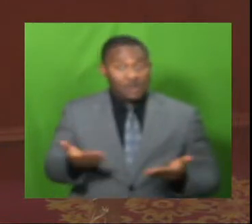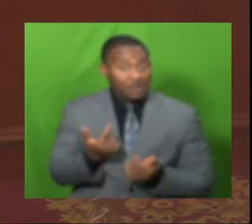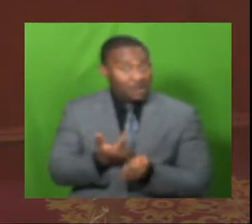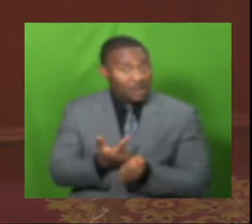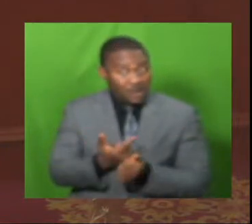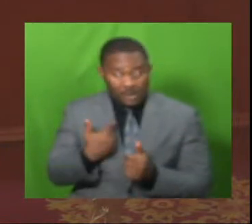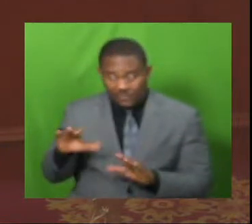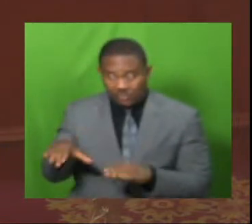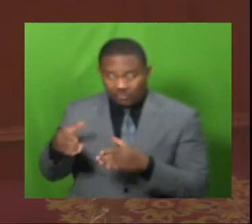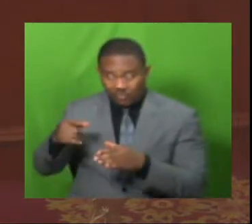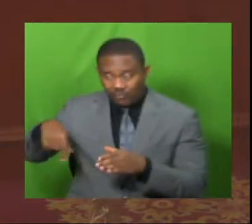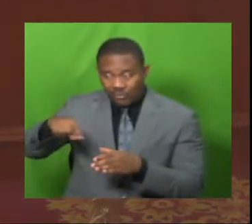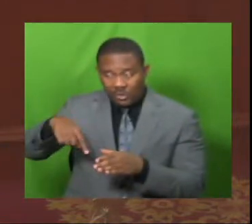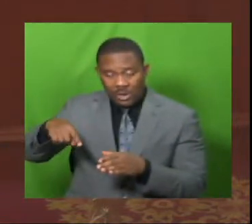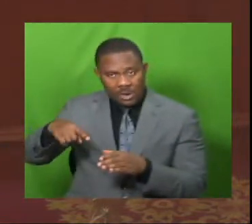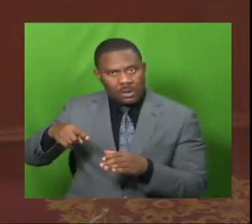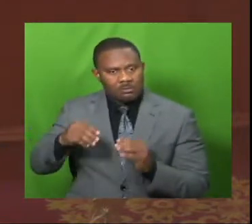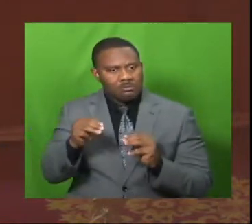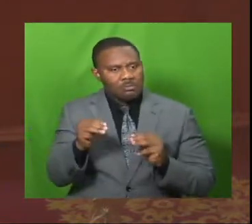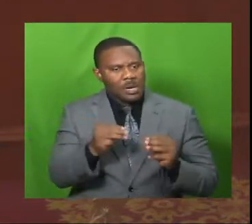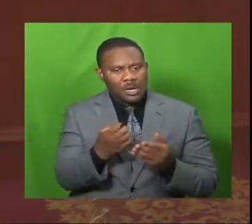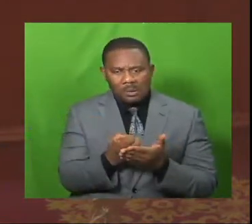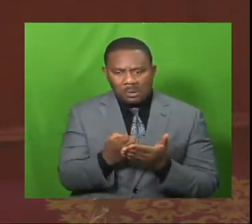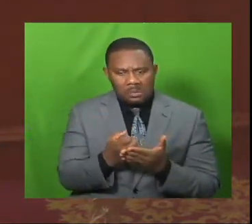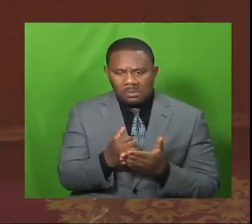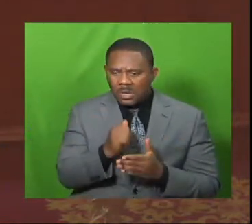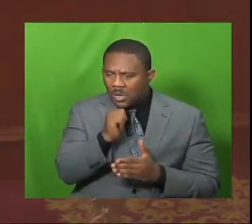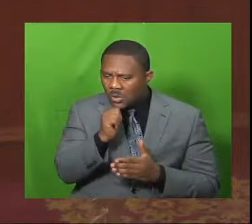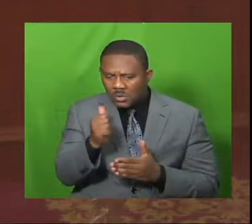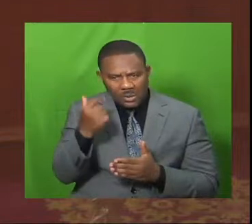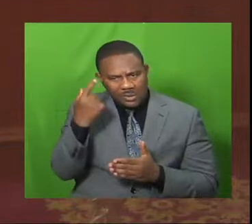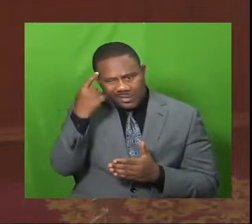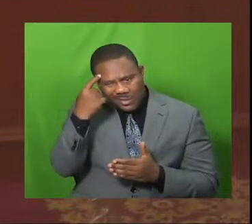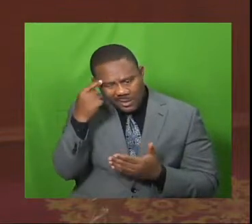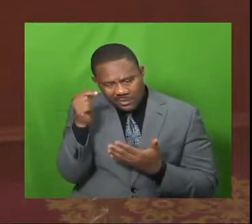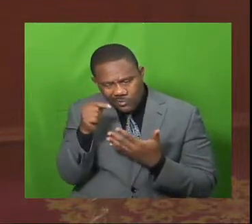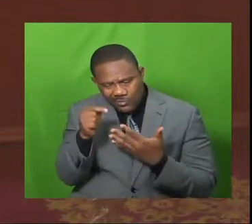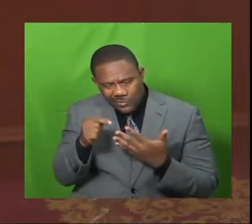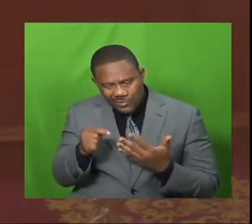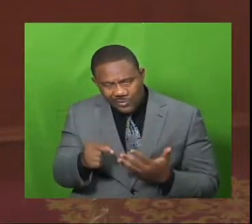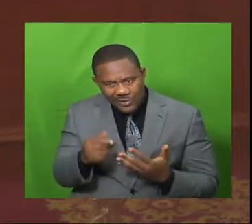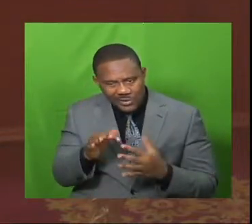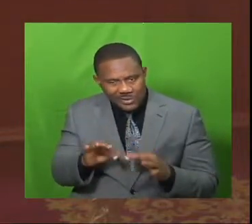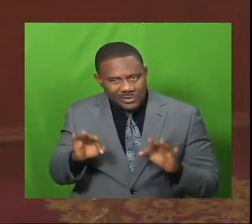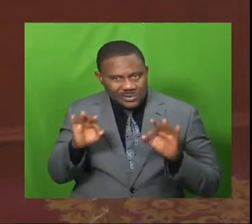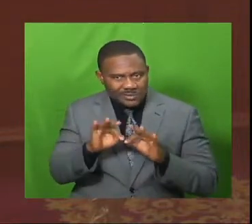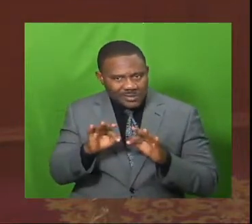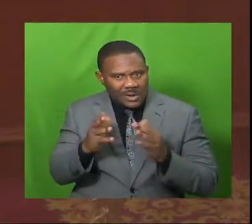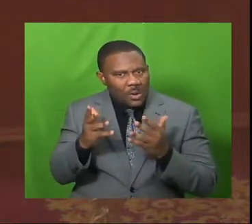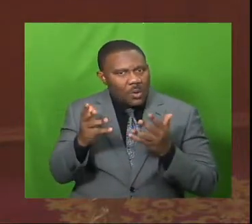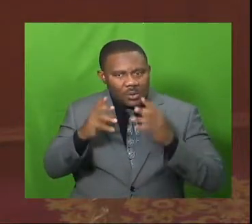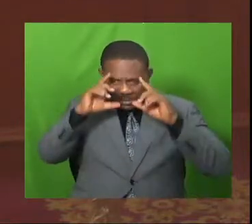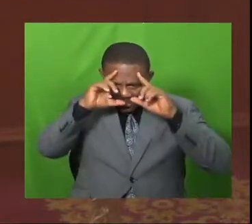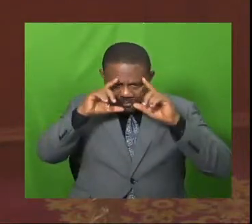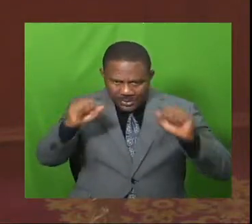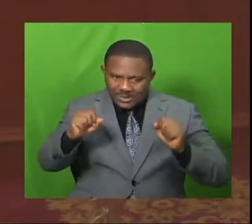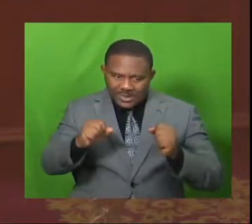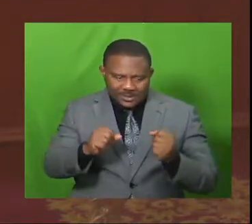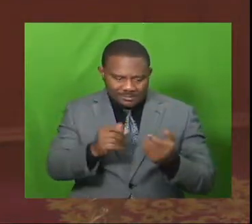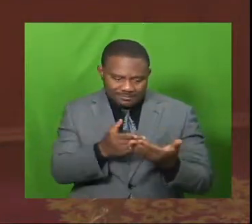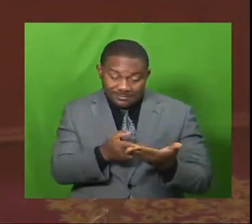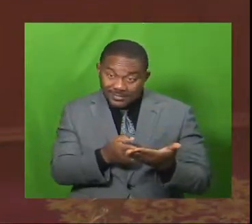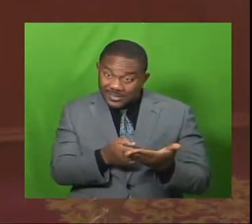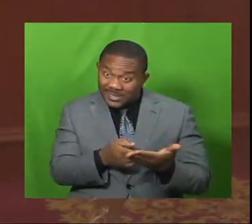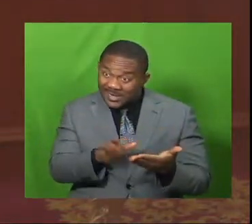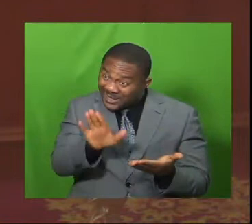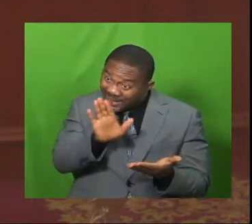without regard to any of these. And Mr. Speaker, I would like the President to go and read his